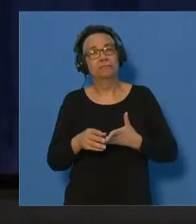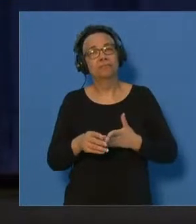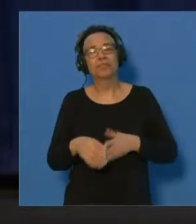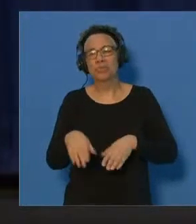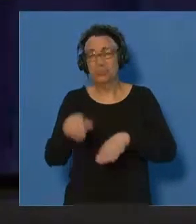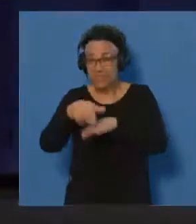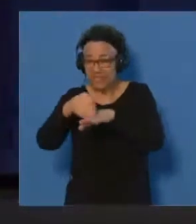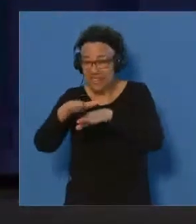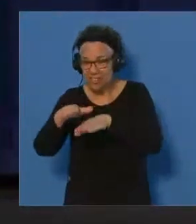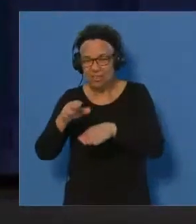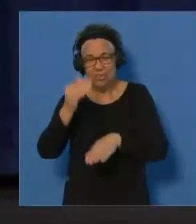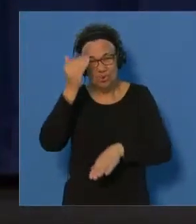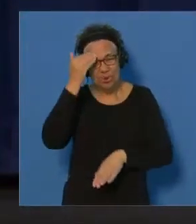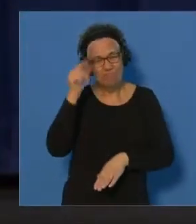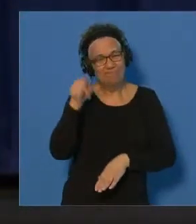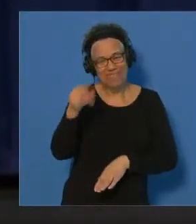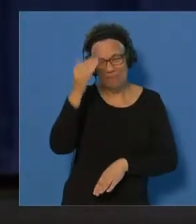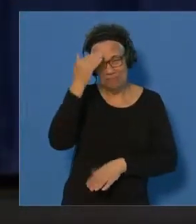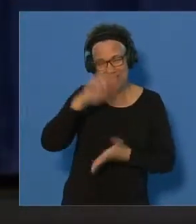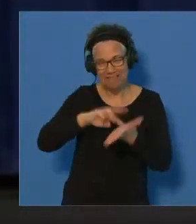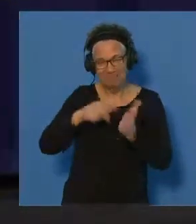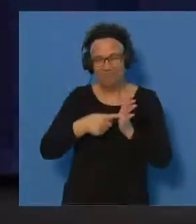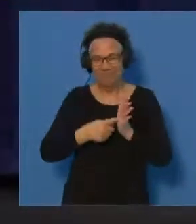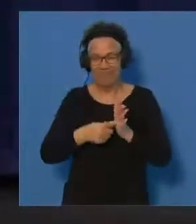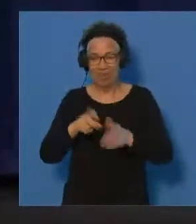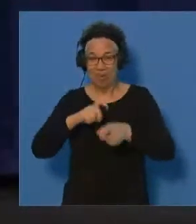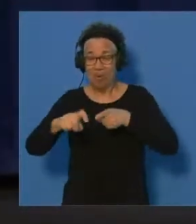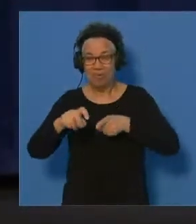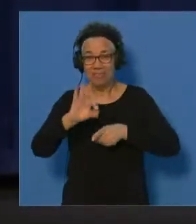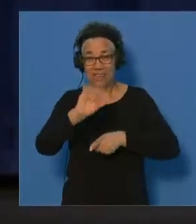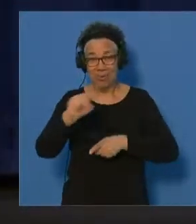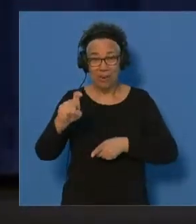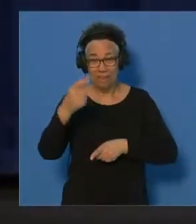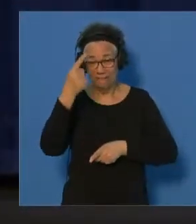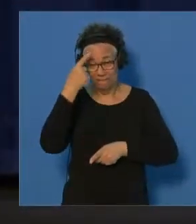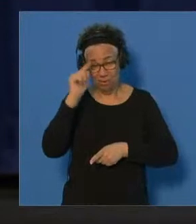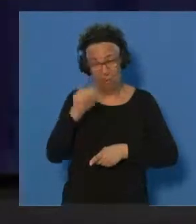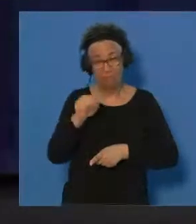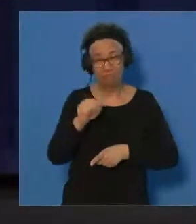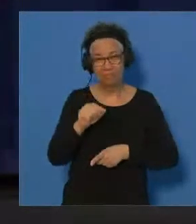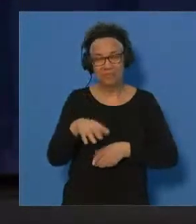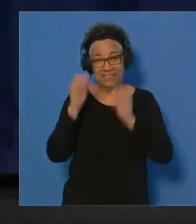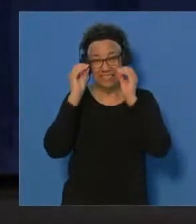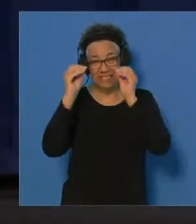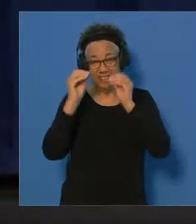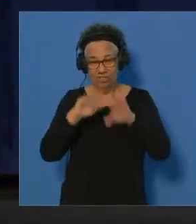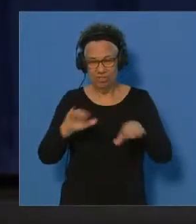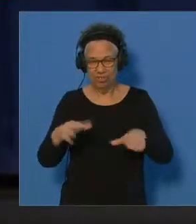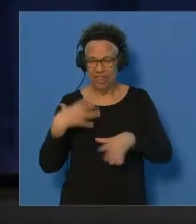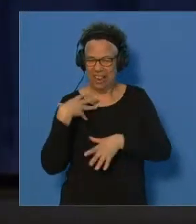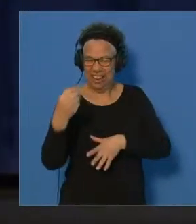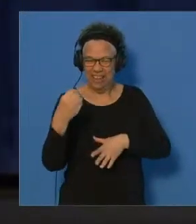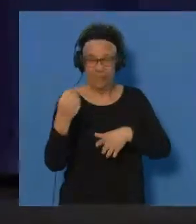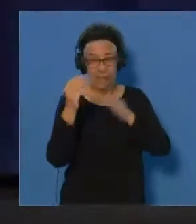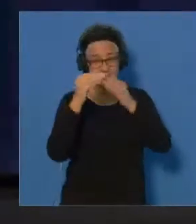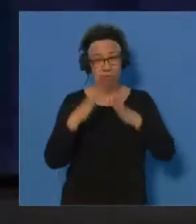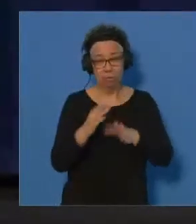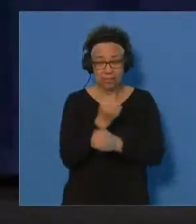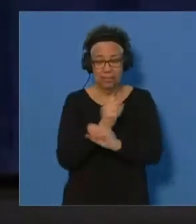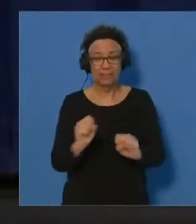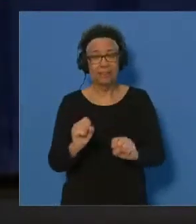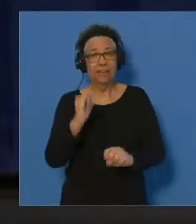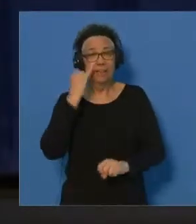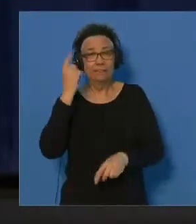know that it means to call 911 for you. Teach your children to get out of the house safely. If you